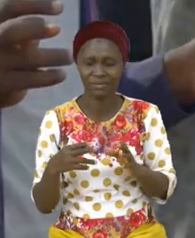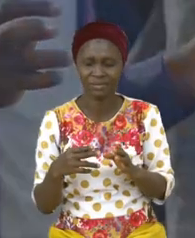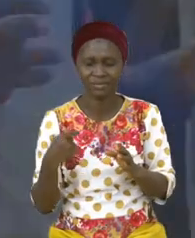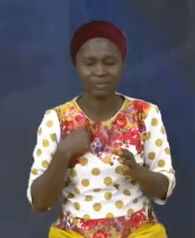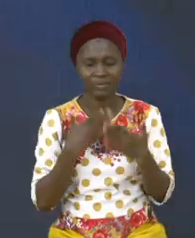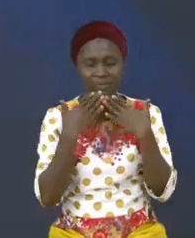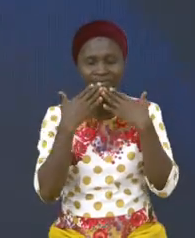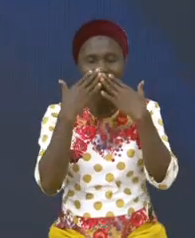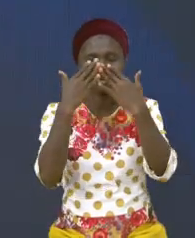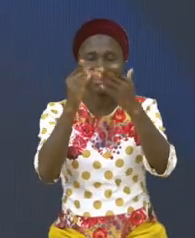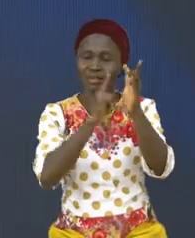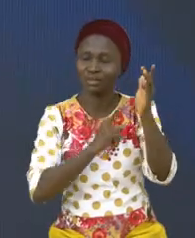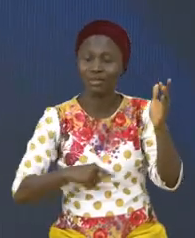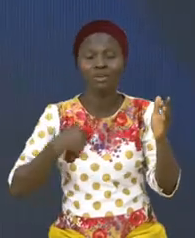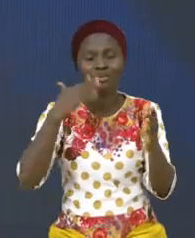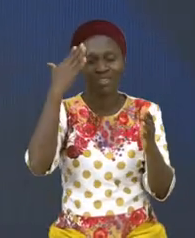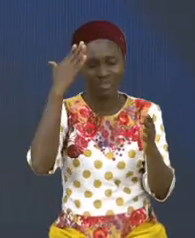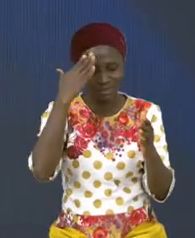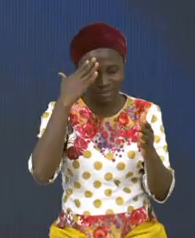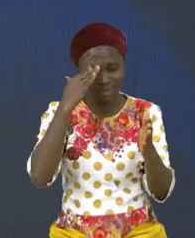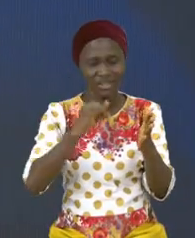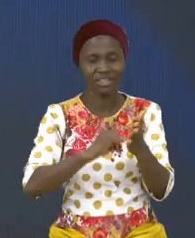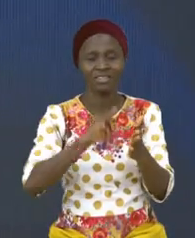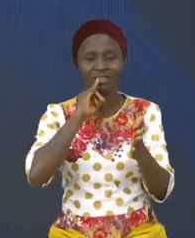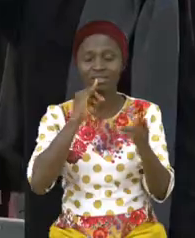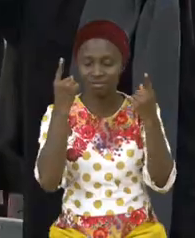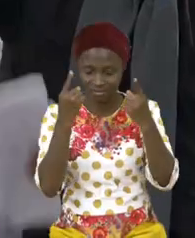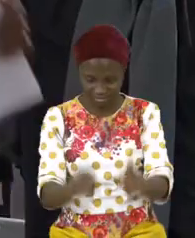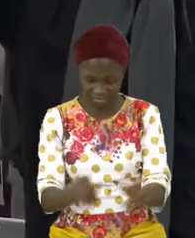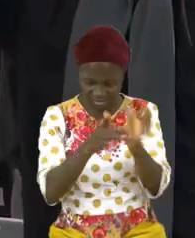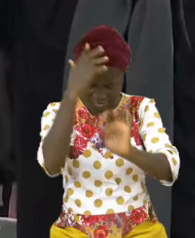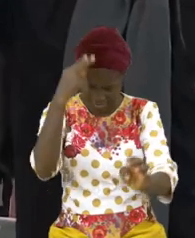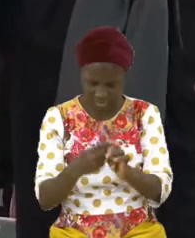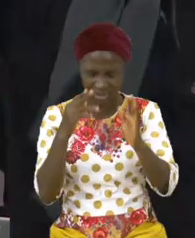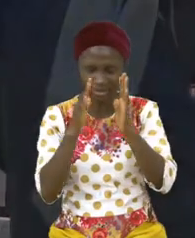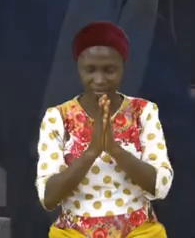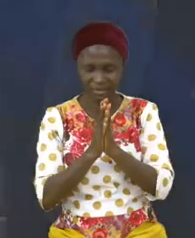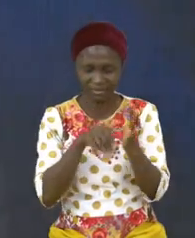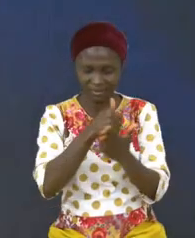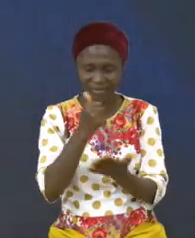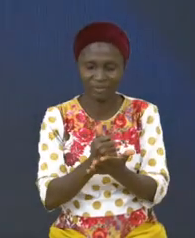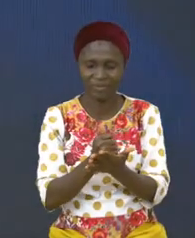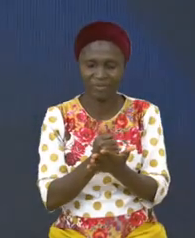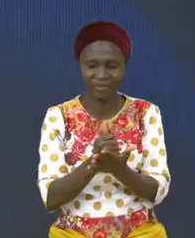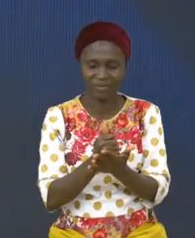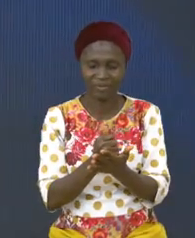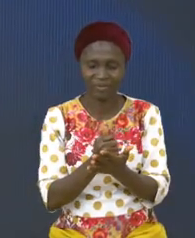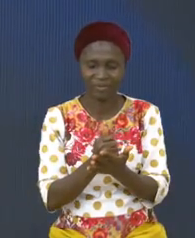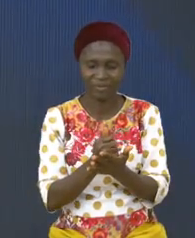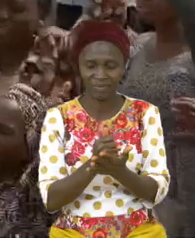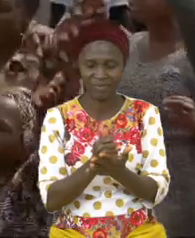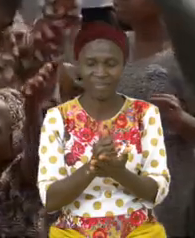you, Lord. We know it is done. Put testimony in every